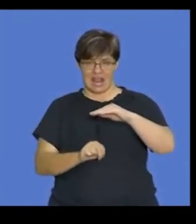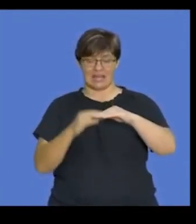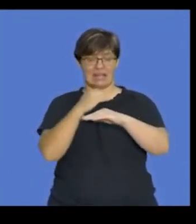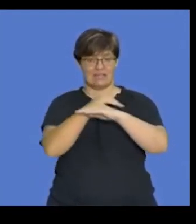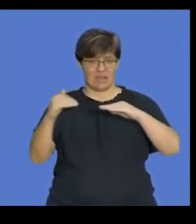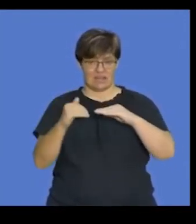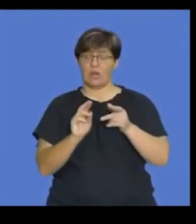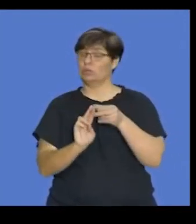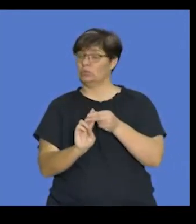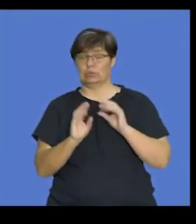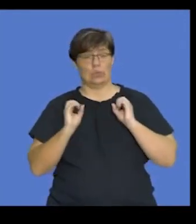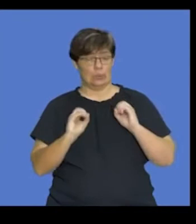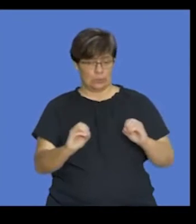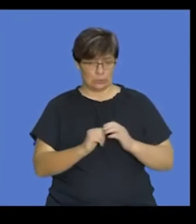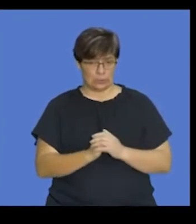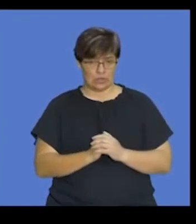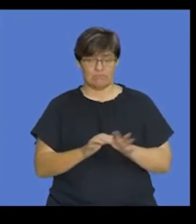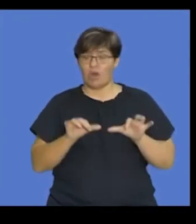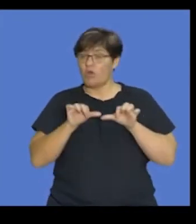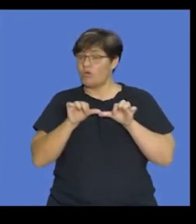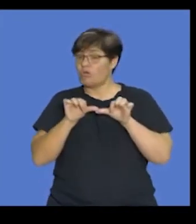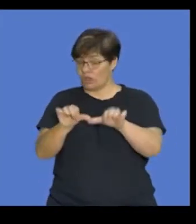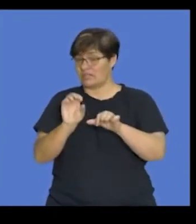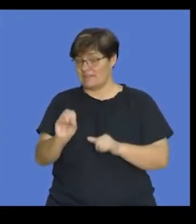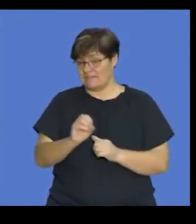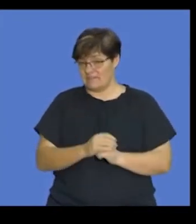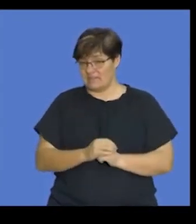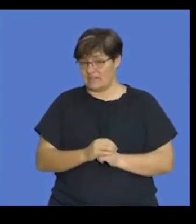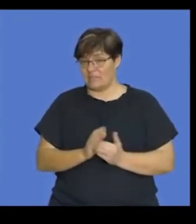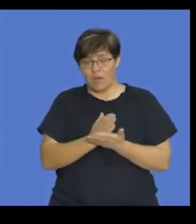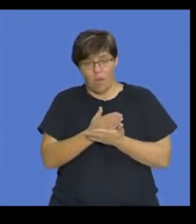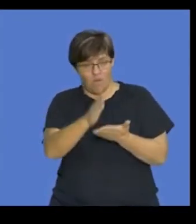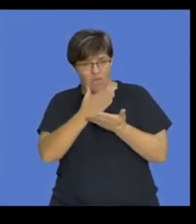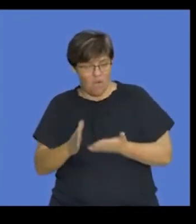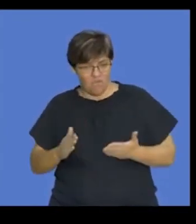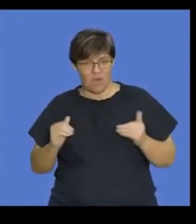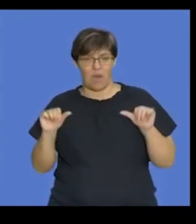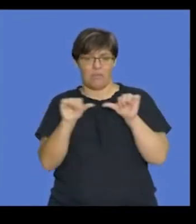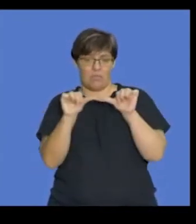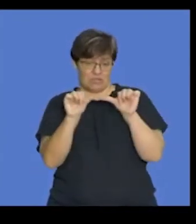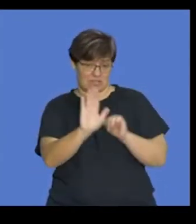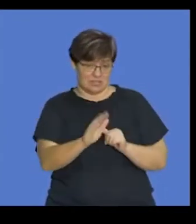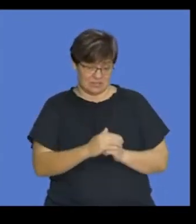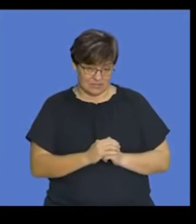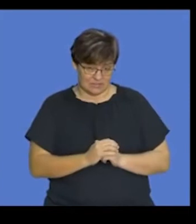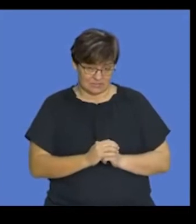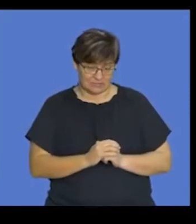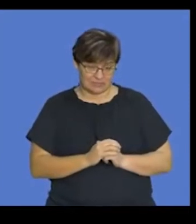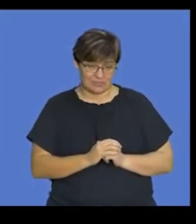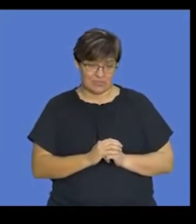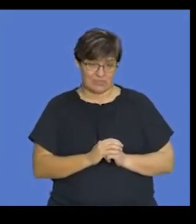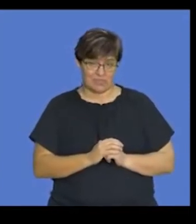by newtons, so it doesn't have a unit, and it's a constant. That gets rid of the